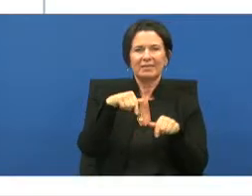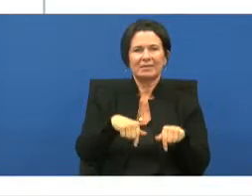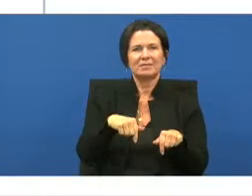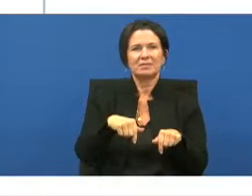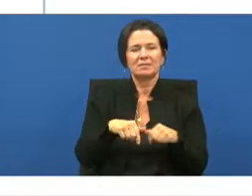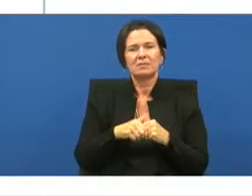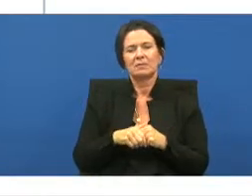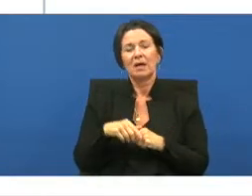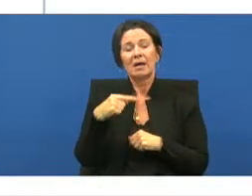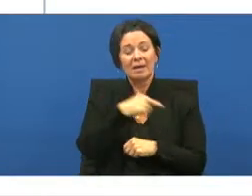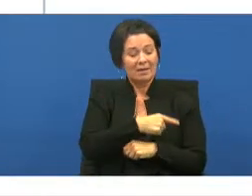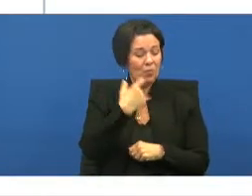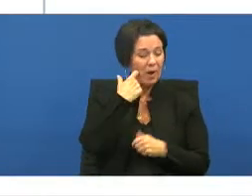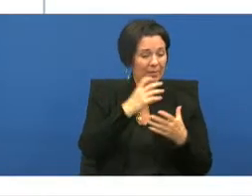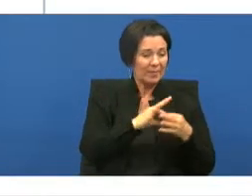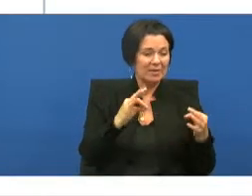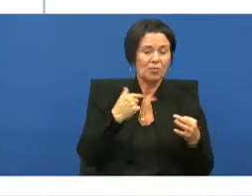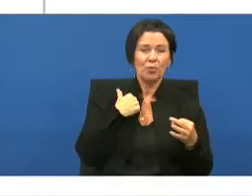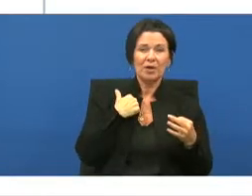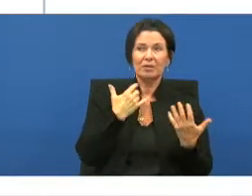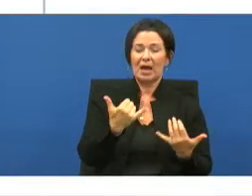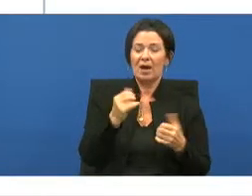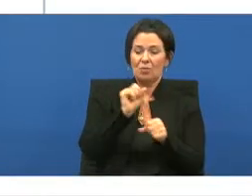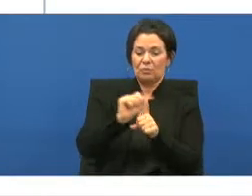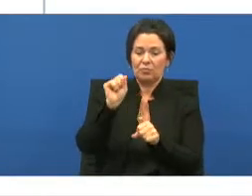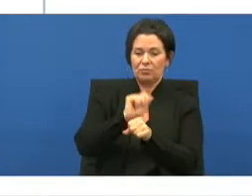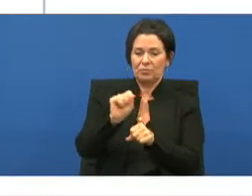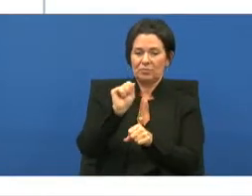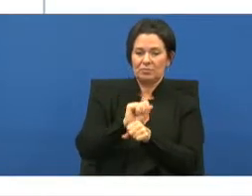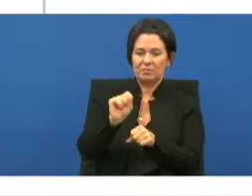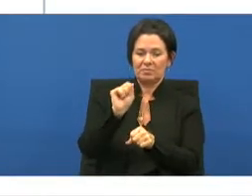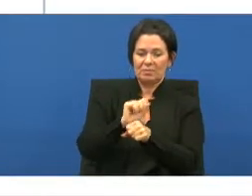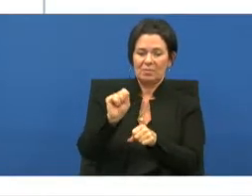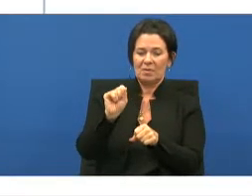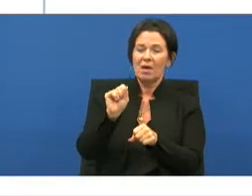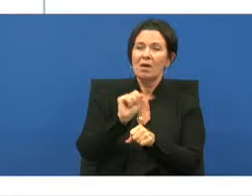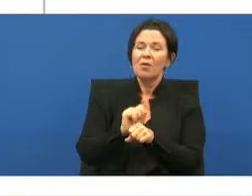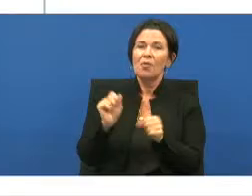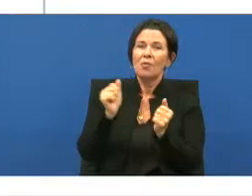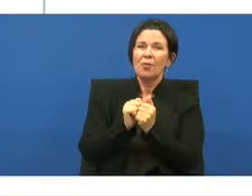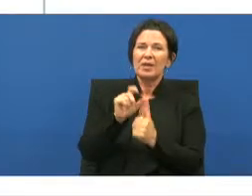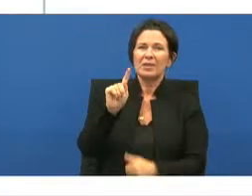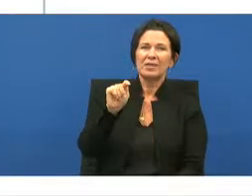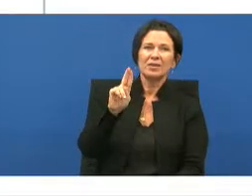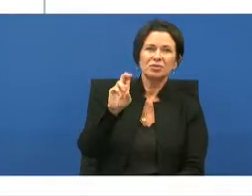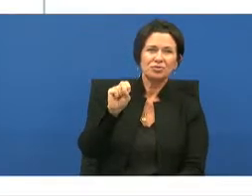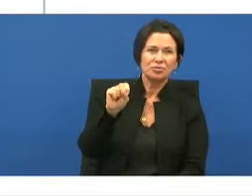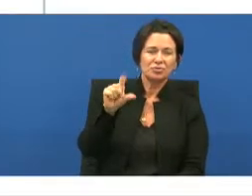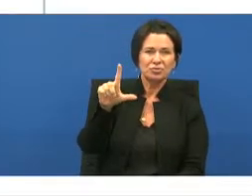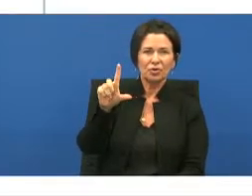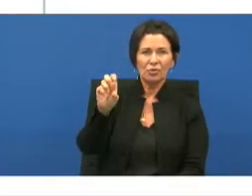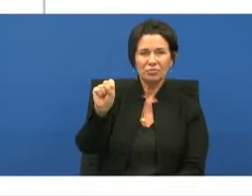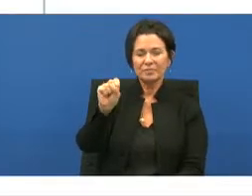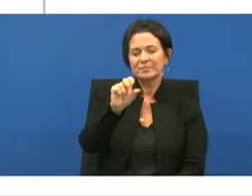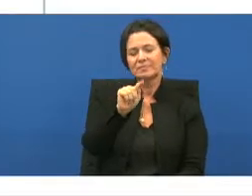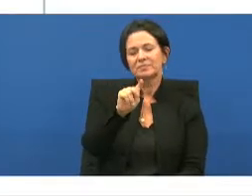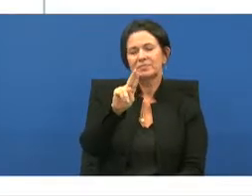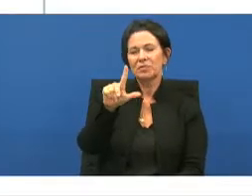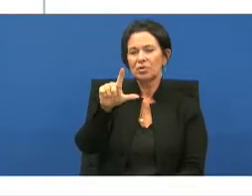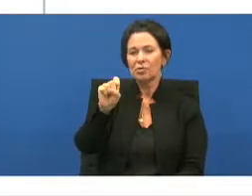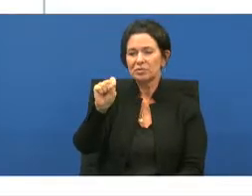Rob had mentioned we're currently working in the marketplace right now in the city of Tulsa. We have relationships with